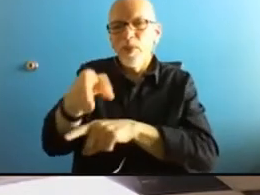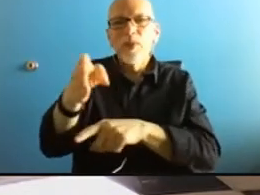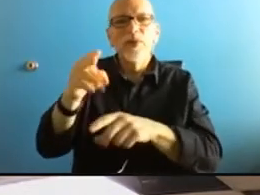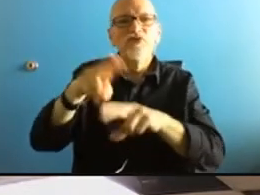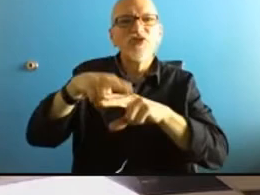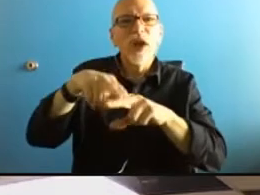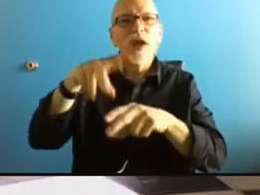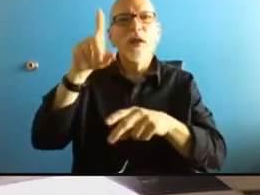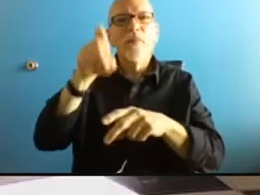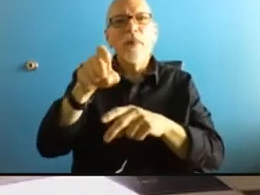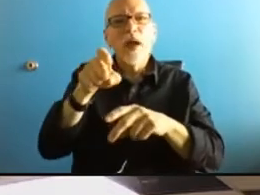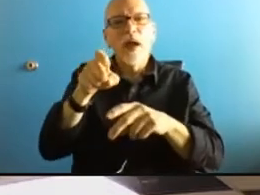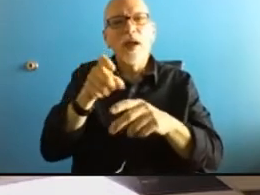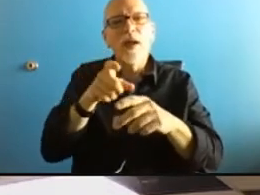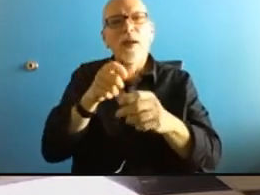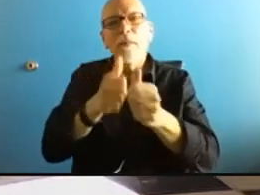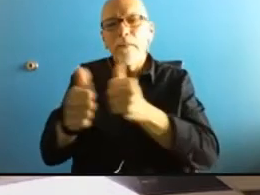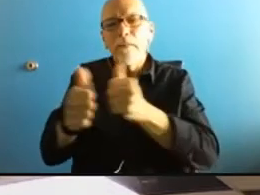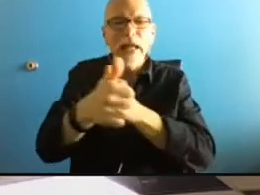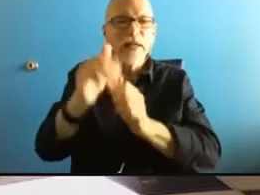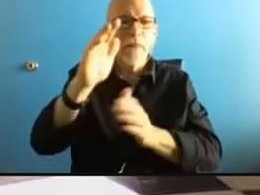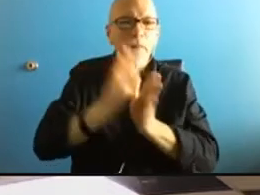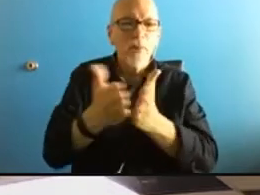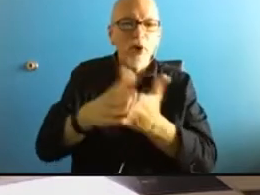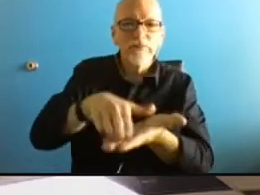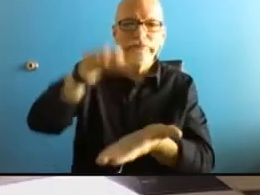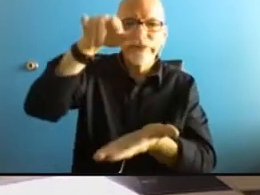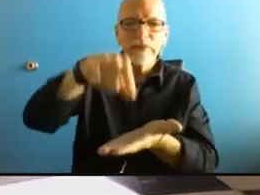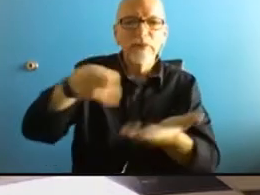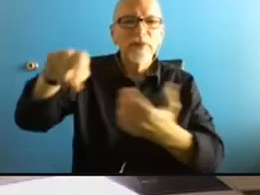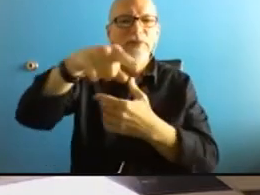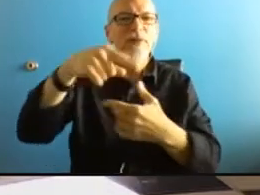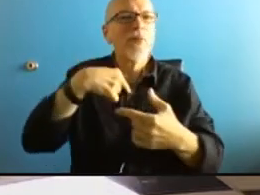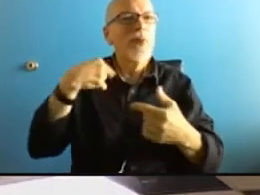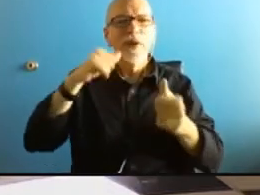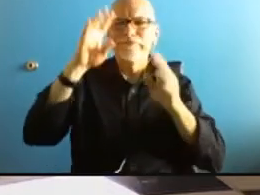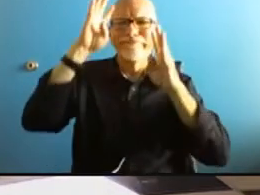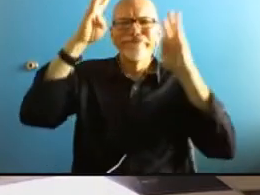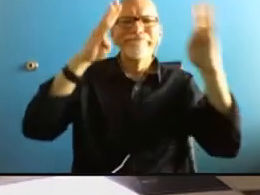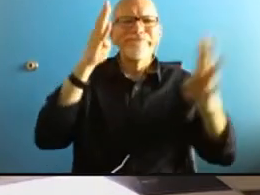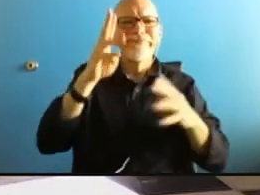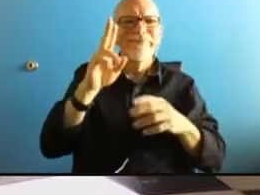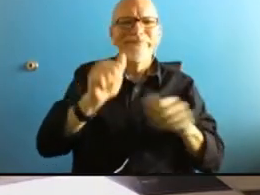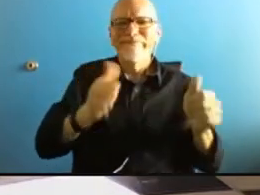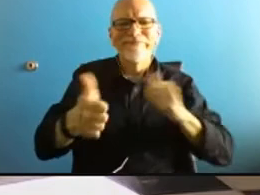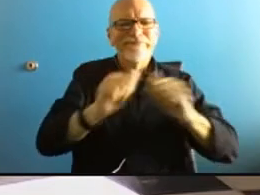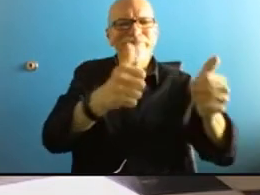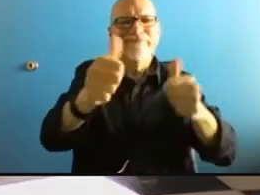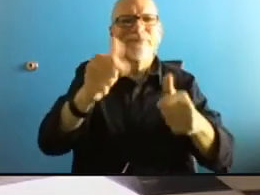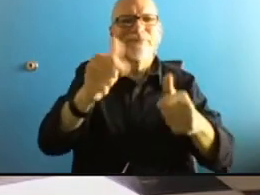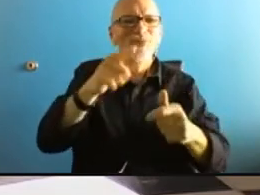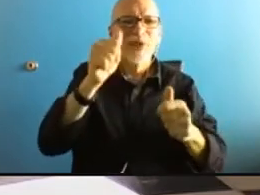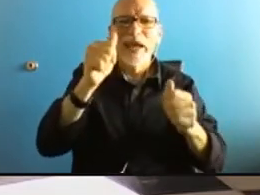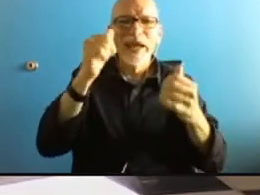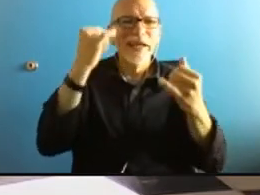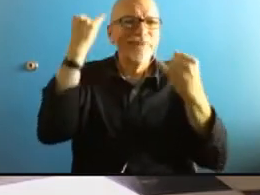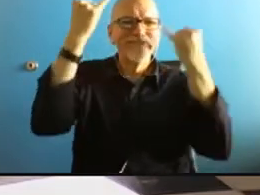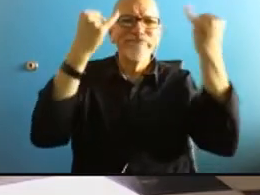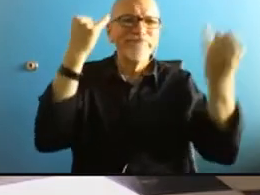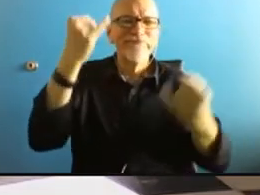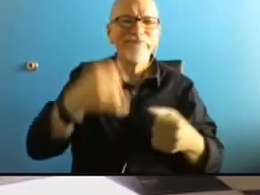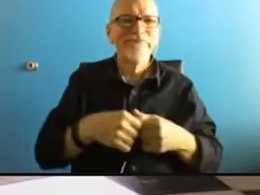has to pass those books, and then it has to do, I mean, it's easy to, improvise. You can take